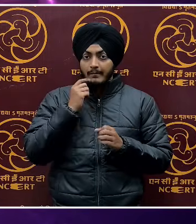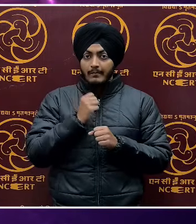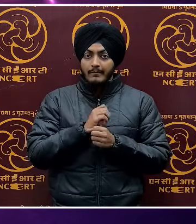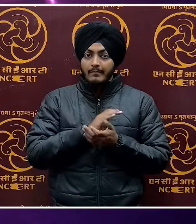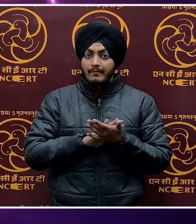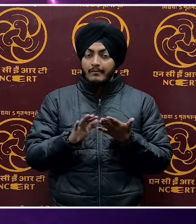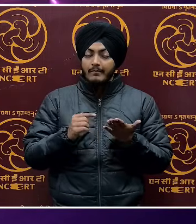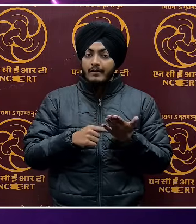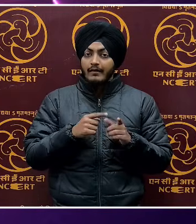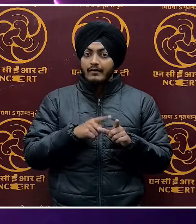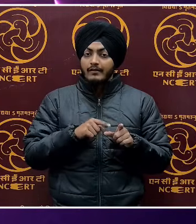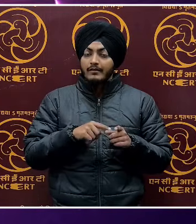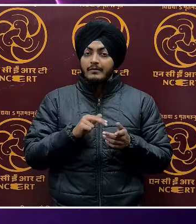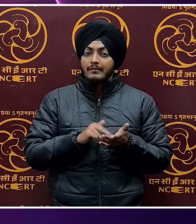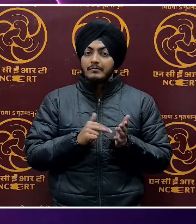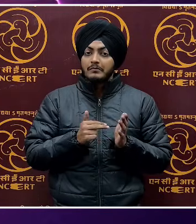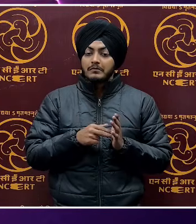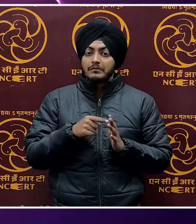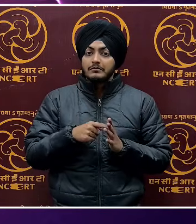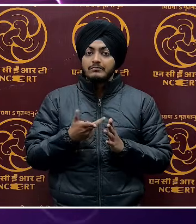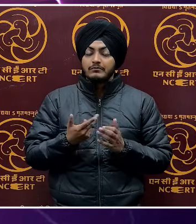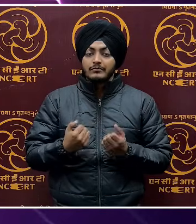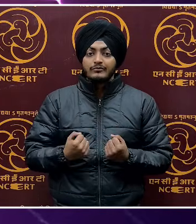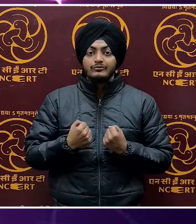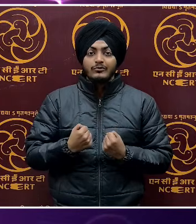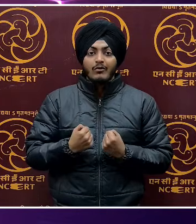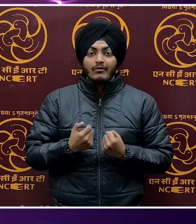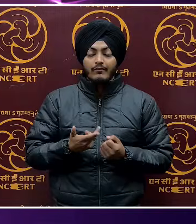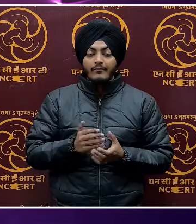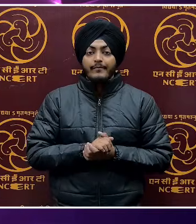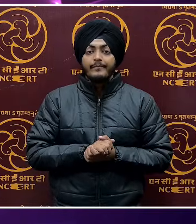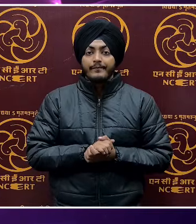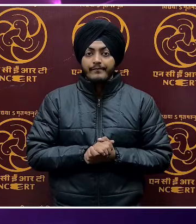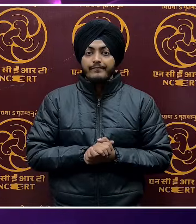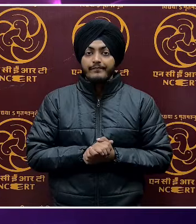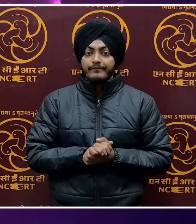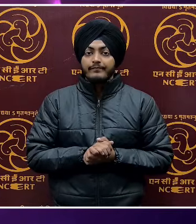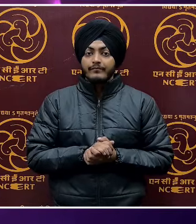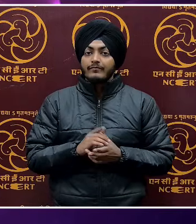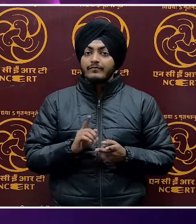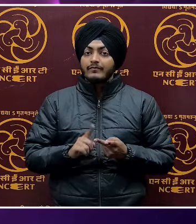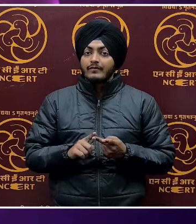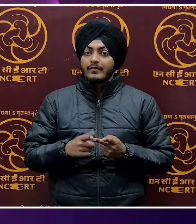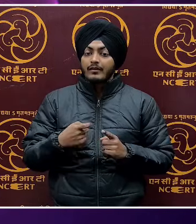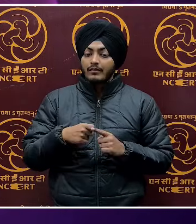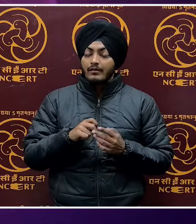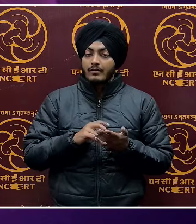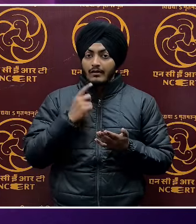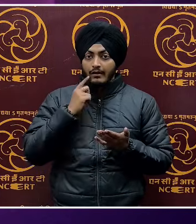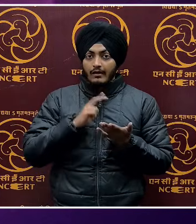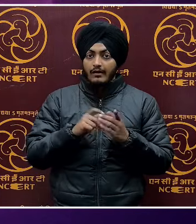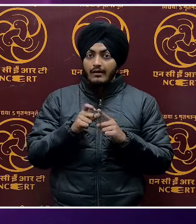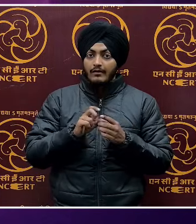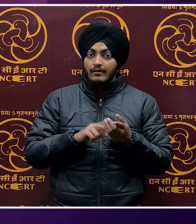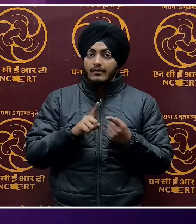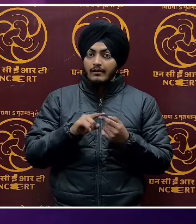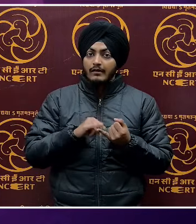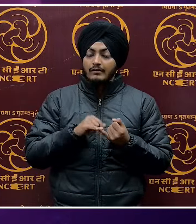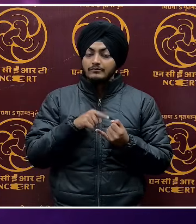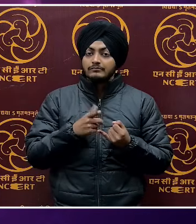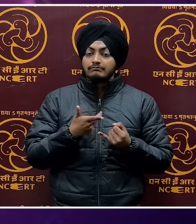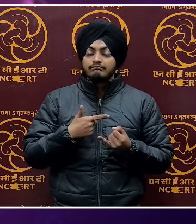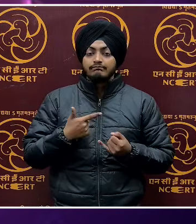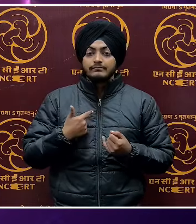Mighty means that is something very strong. Okay, the next one is kindness. Kindness being good